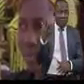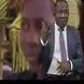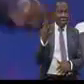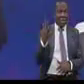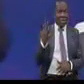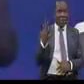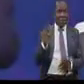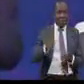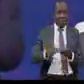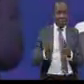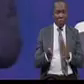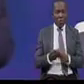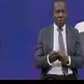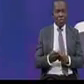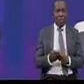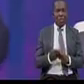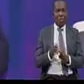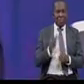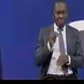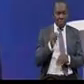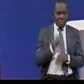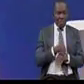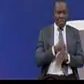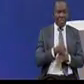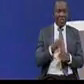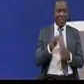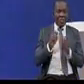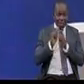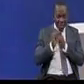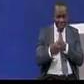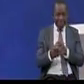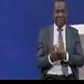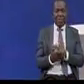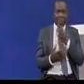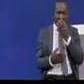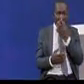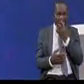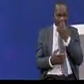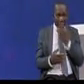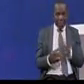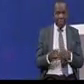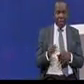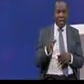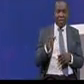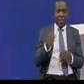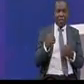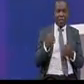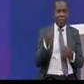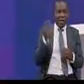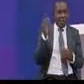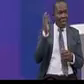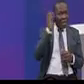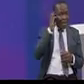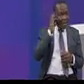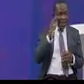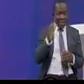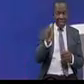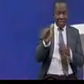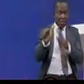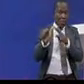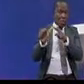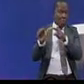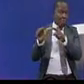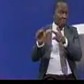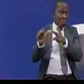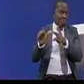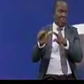ministry. Maybe you've heard me before illustrate the thumb, that's the apostle. The pointing finger, thou